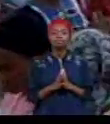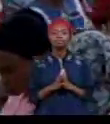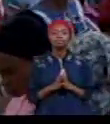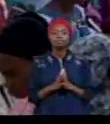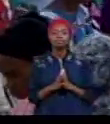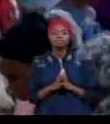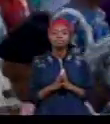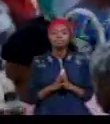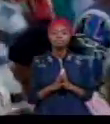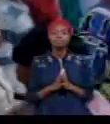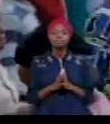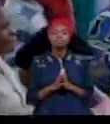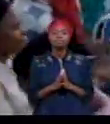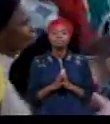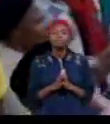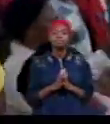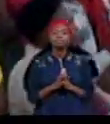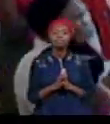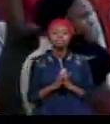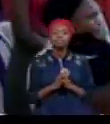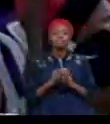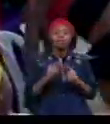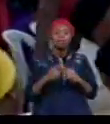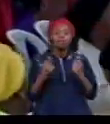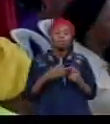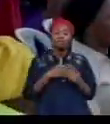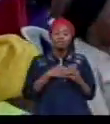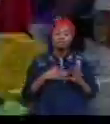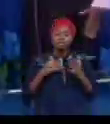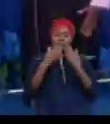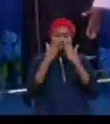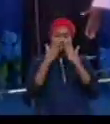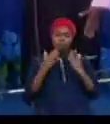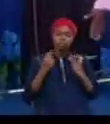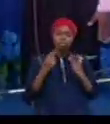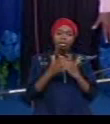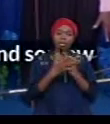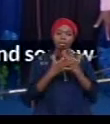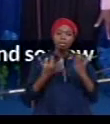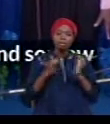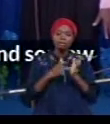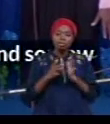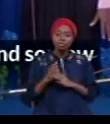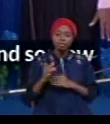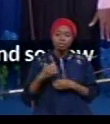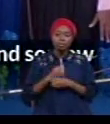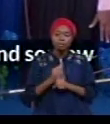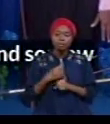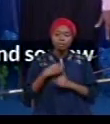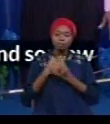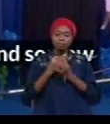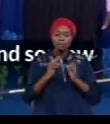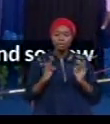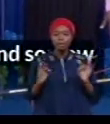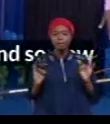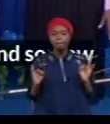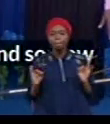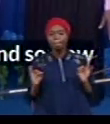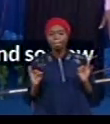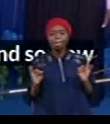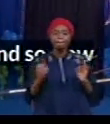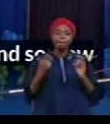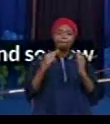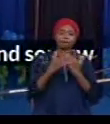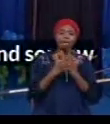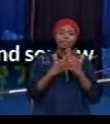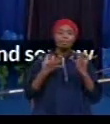The blood of Jesus sets me free. The blood of Jesus sets me free. The blood of